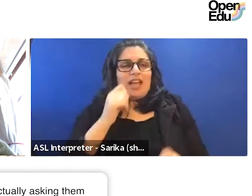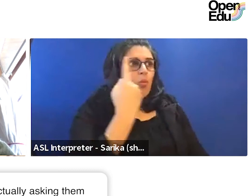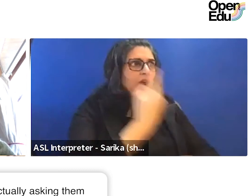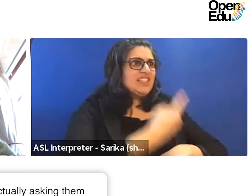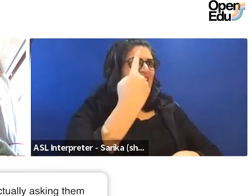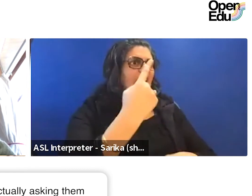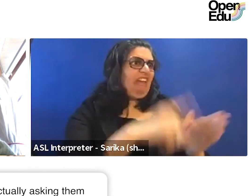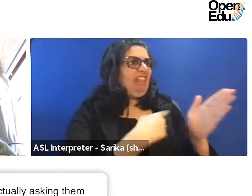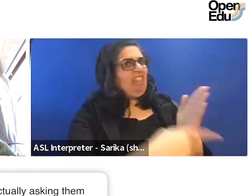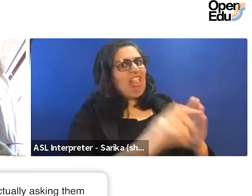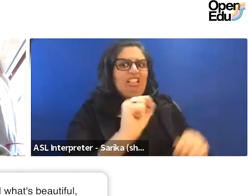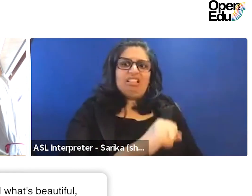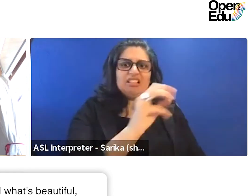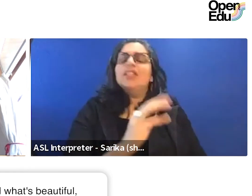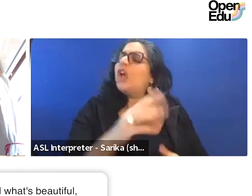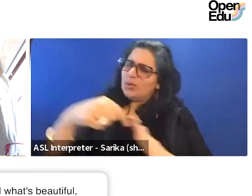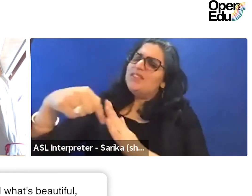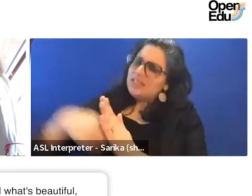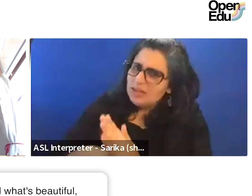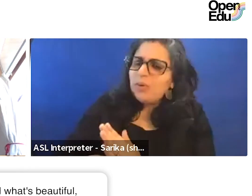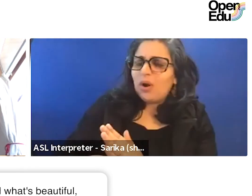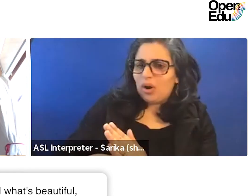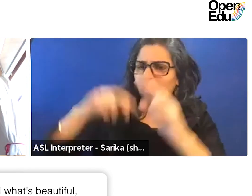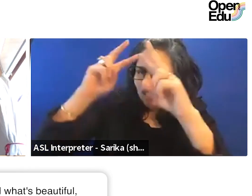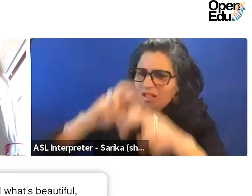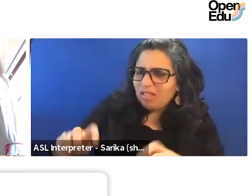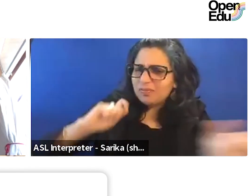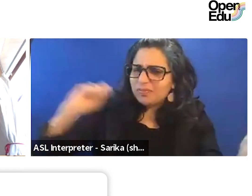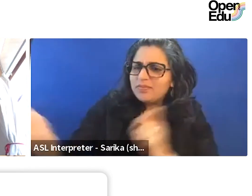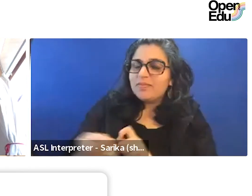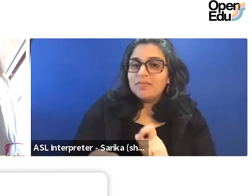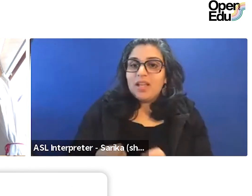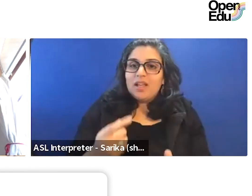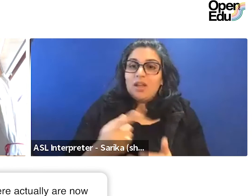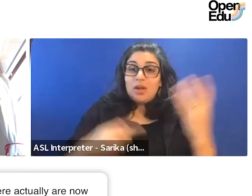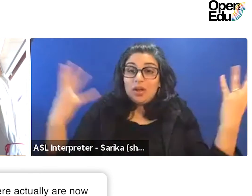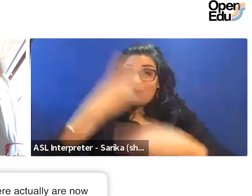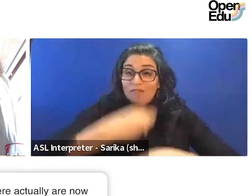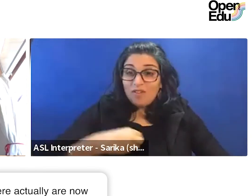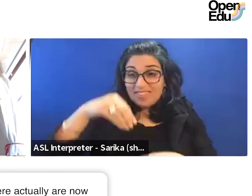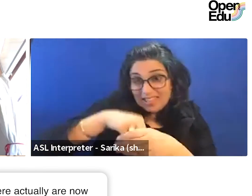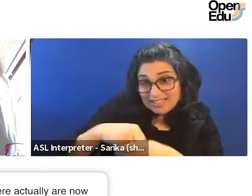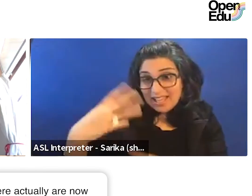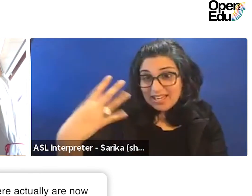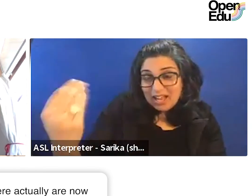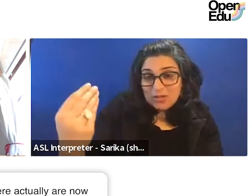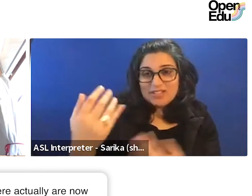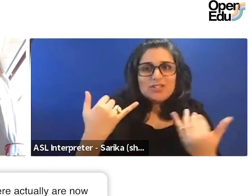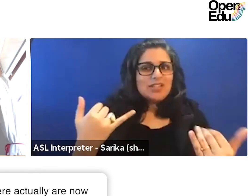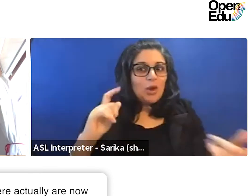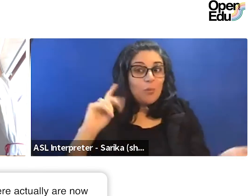them to work in a deeper way. And what's beautiful, I think, is that there is the inside outside. So there actually are now